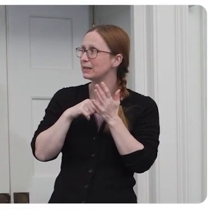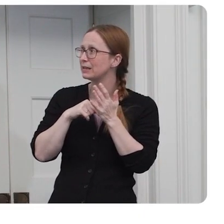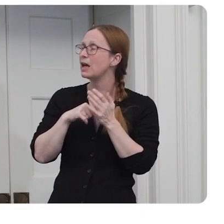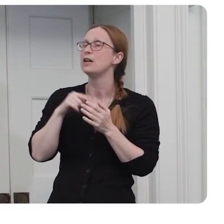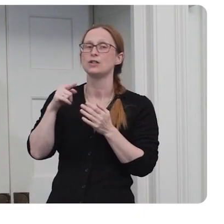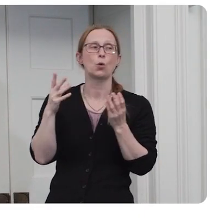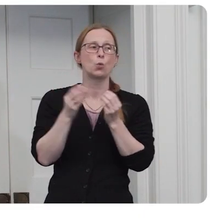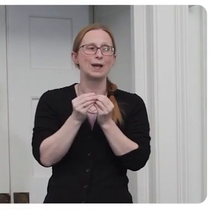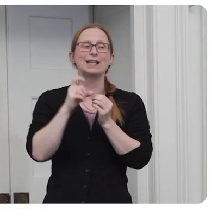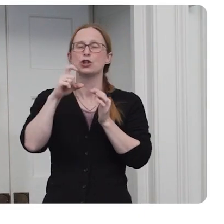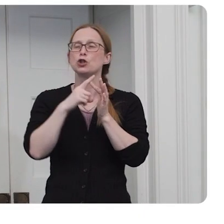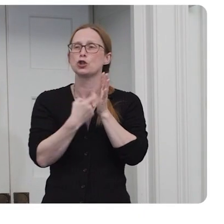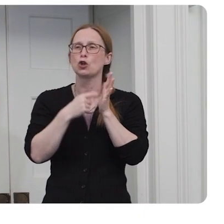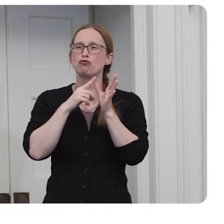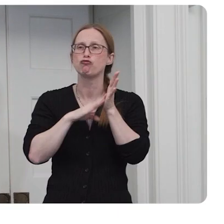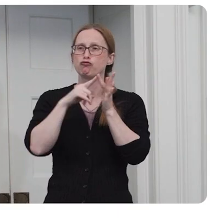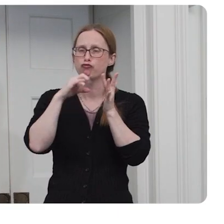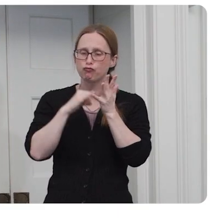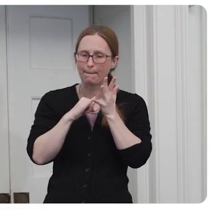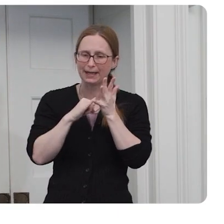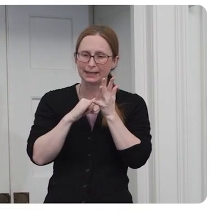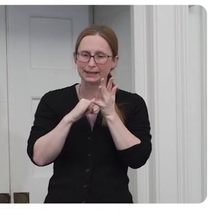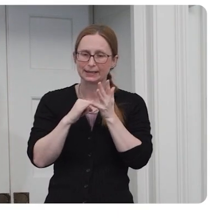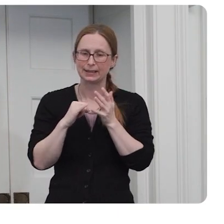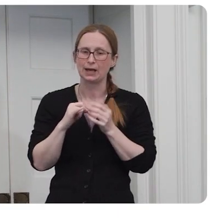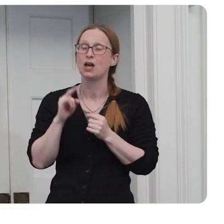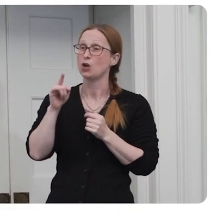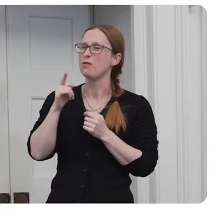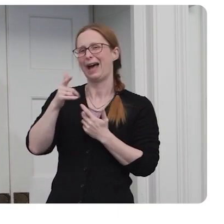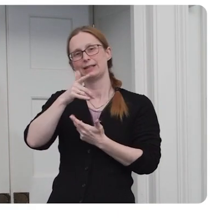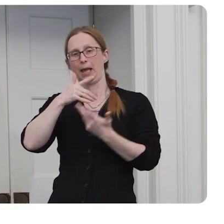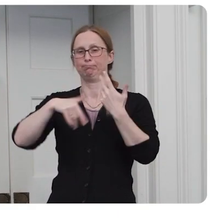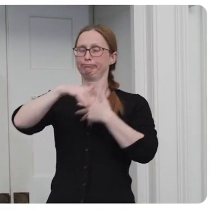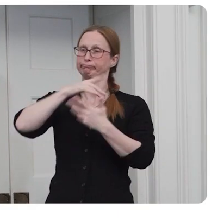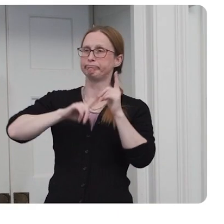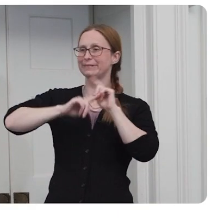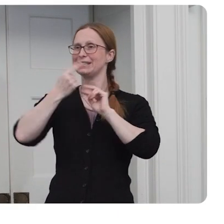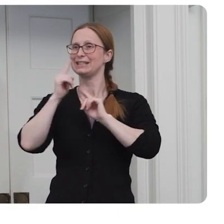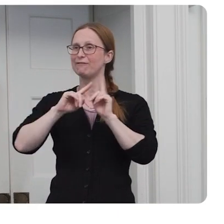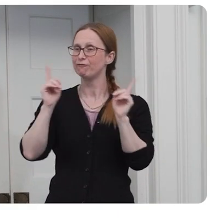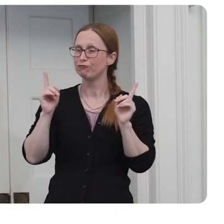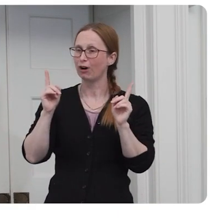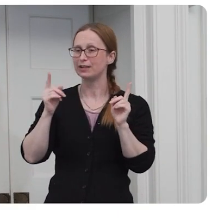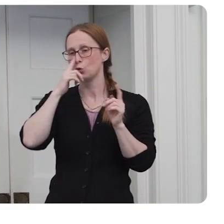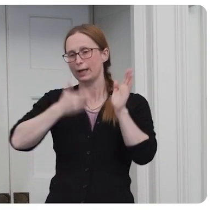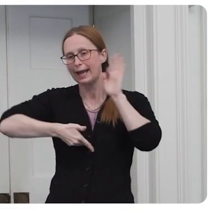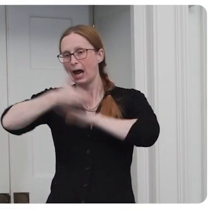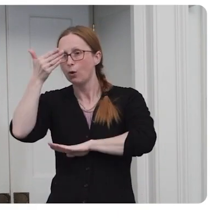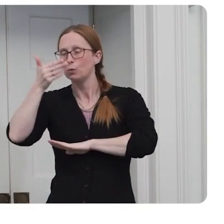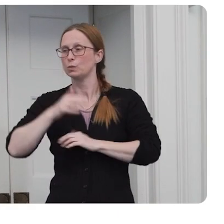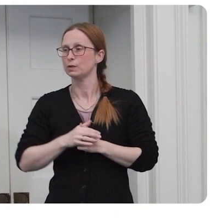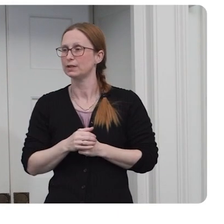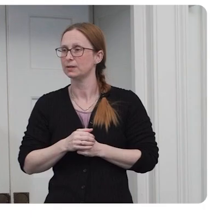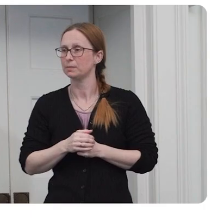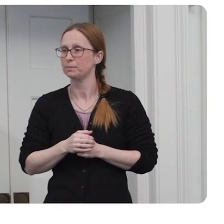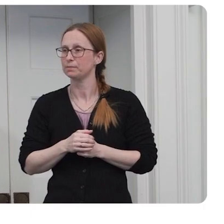Great. ceramics. She does ceramics with you, doesn't she? Yeah, she does. So that mixes it up a bit, doesn't it, Grace? Yeah, it does. Get to